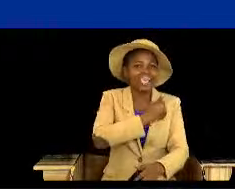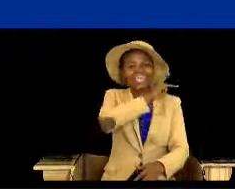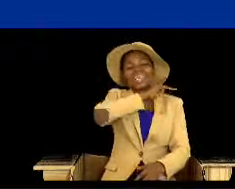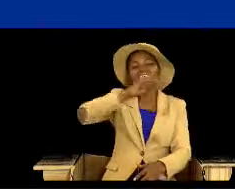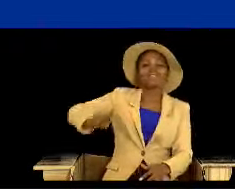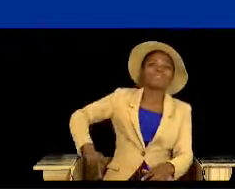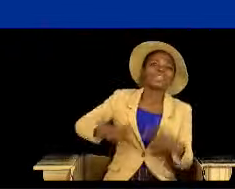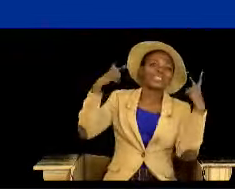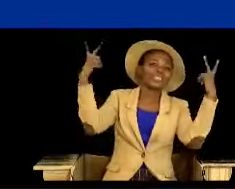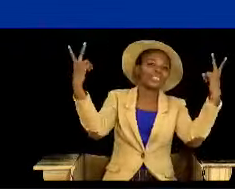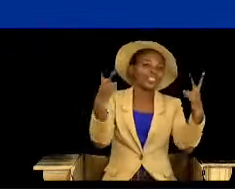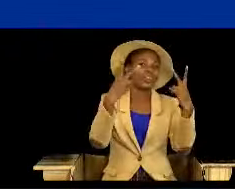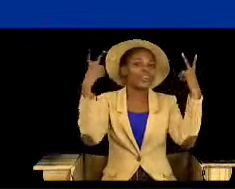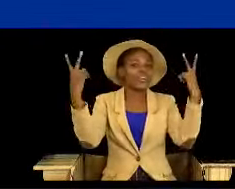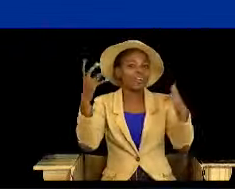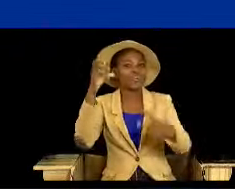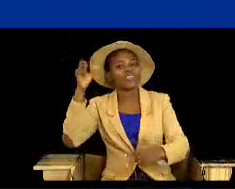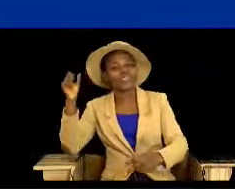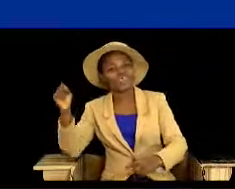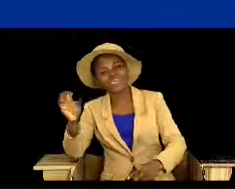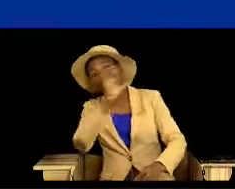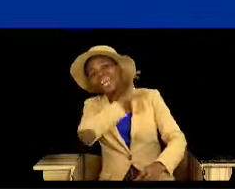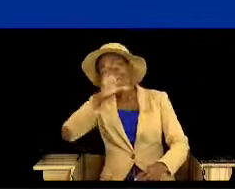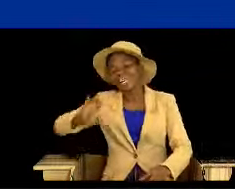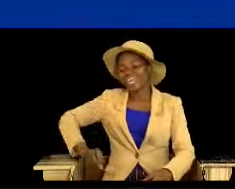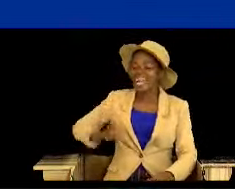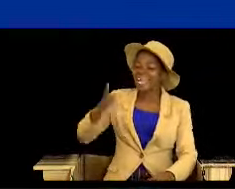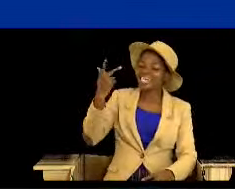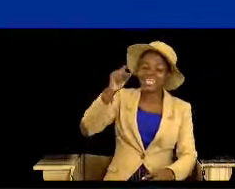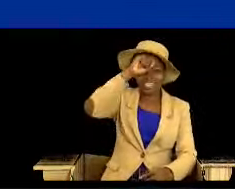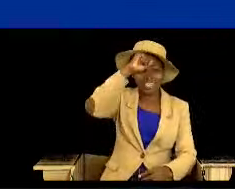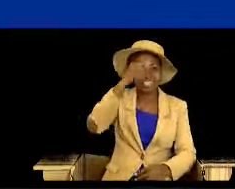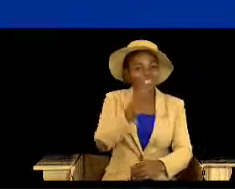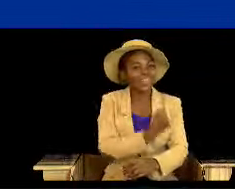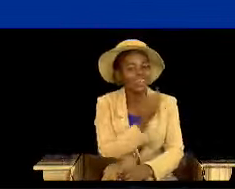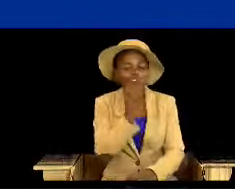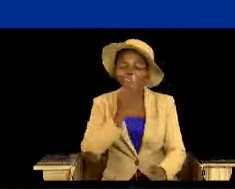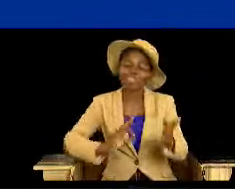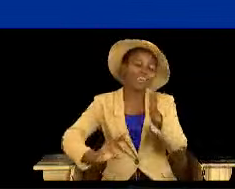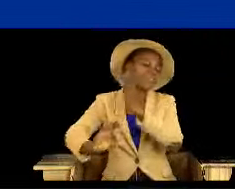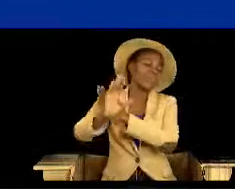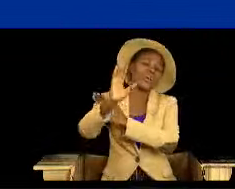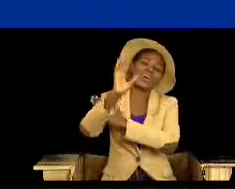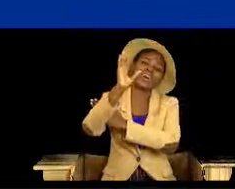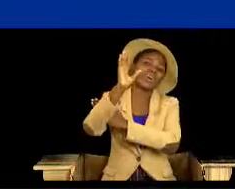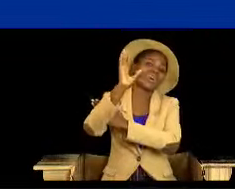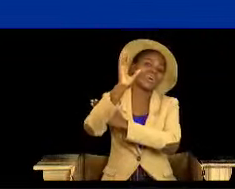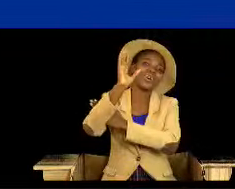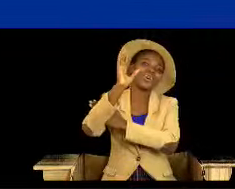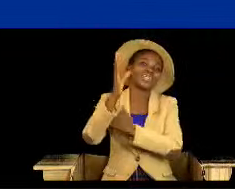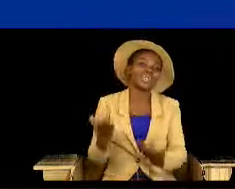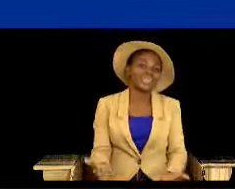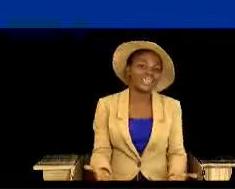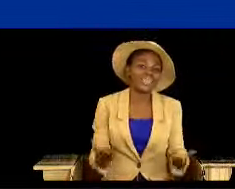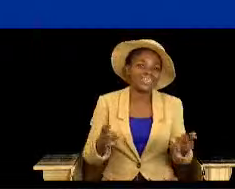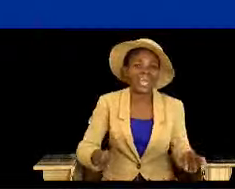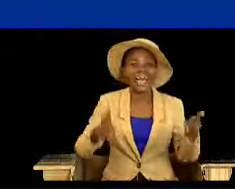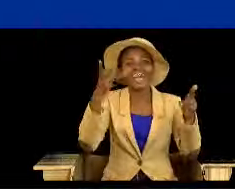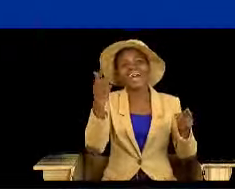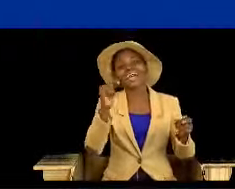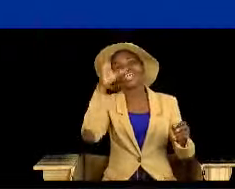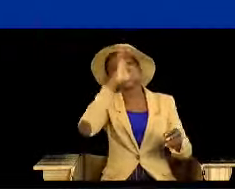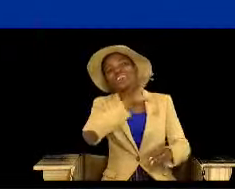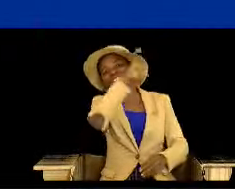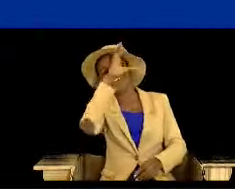chring Victorious Christ the son of God L